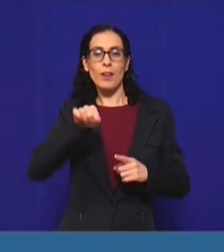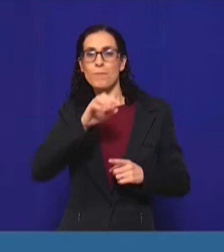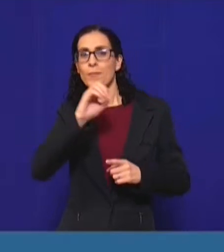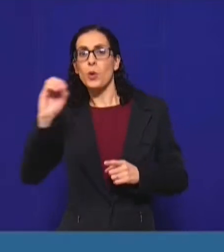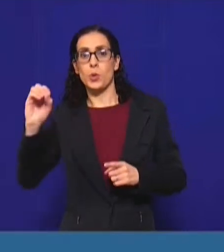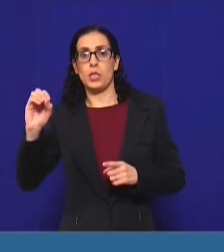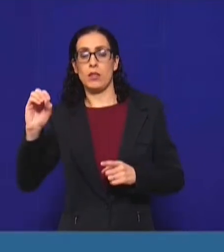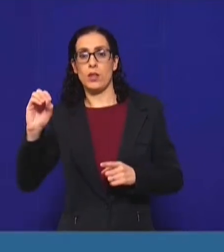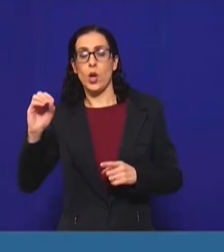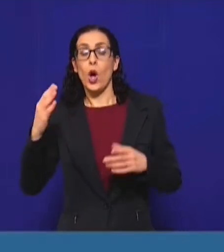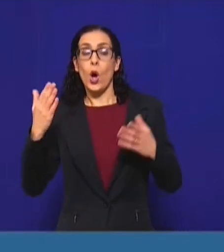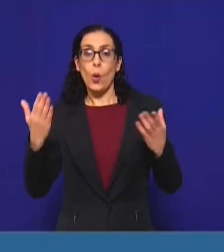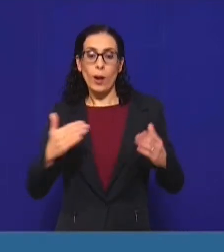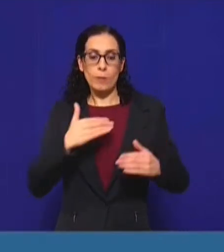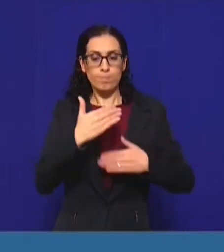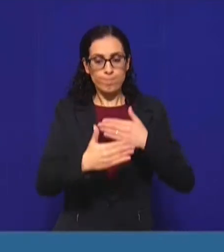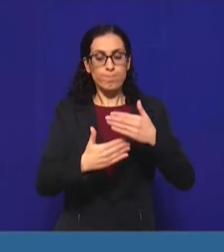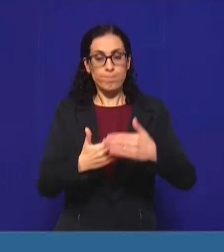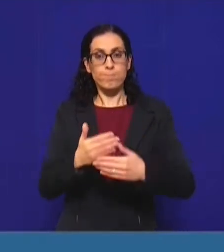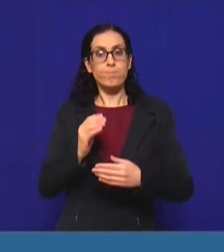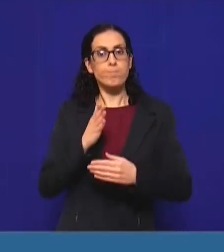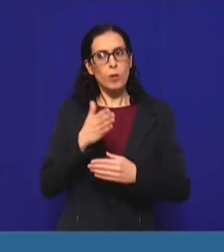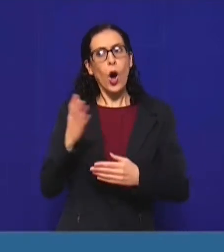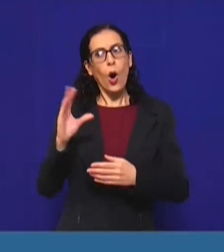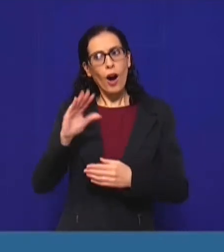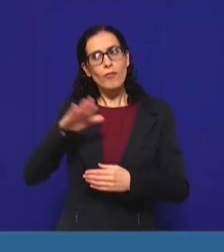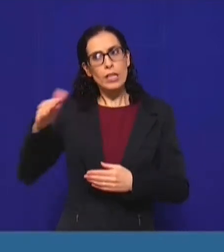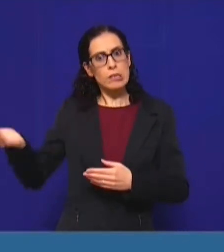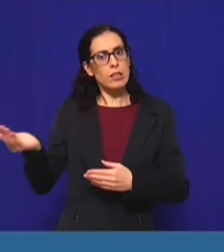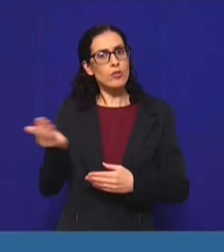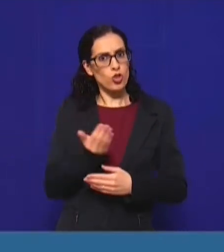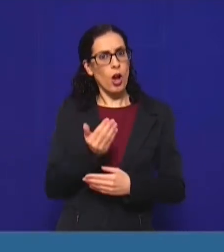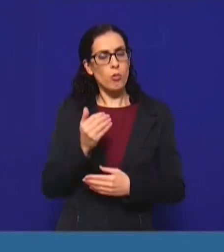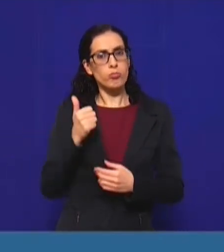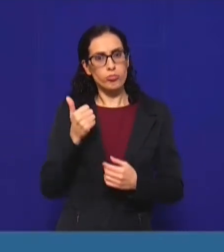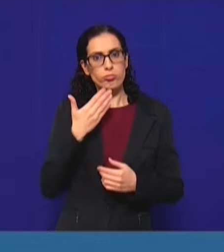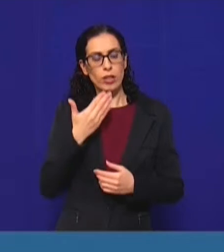dawn in-nies u tajjeb ngħidu wkoll li kellna konkurrenza tajba ħafna.